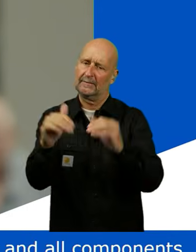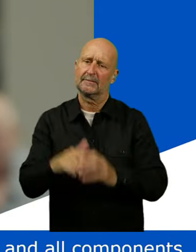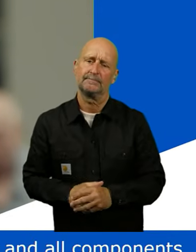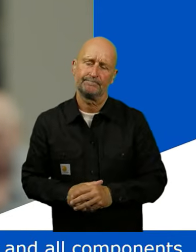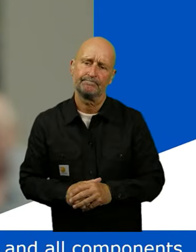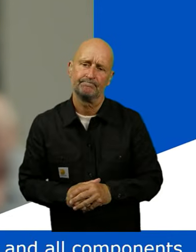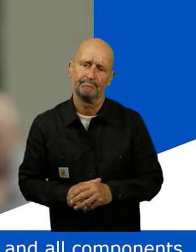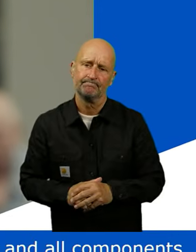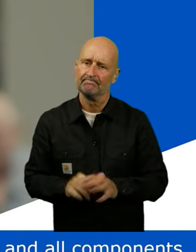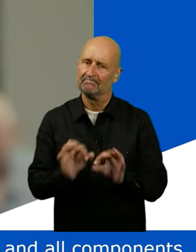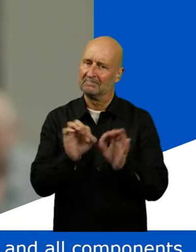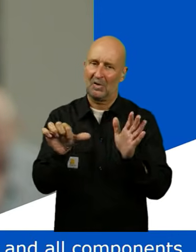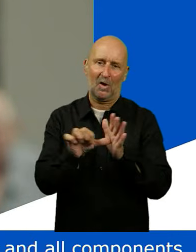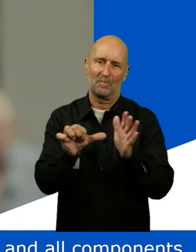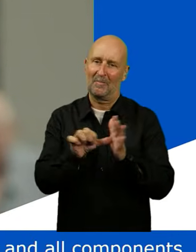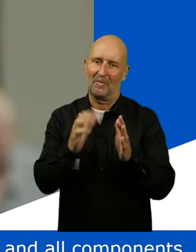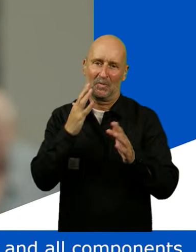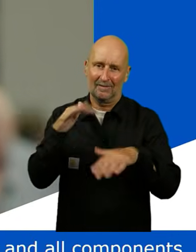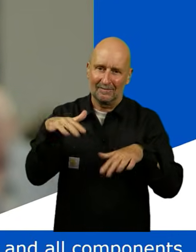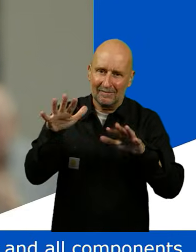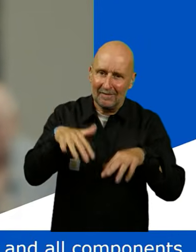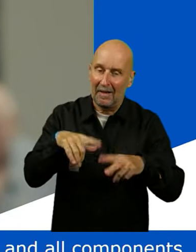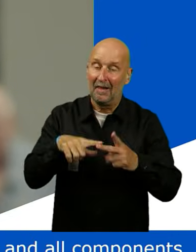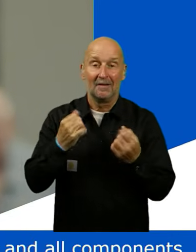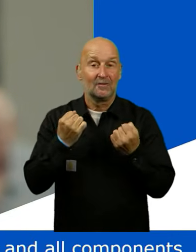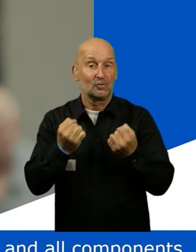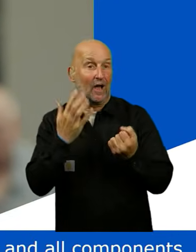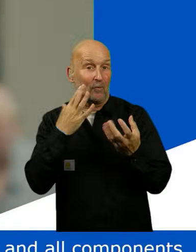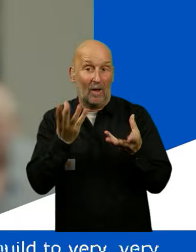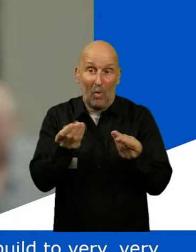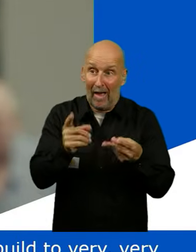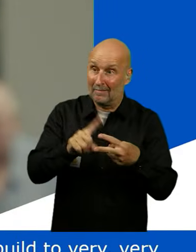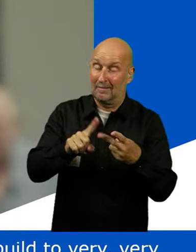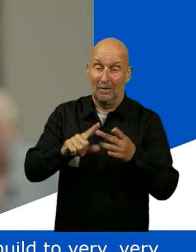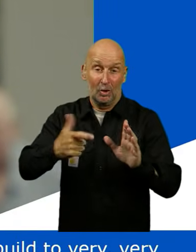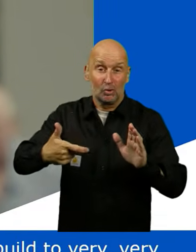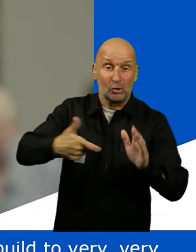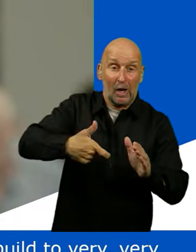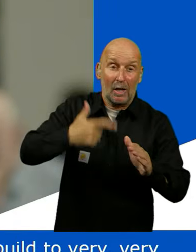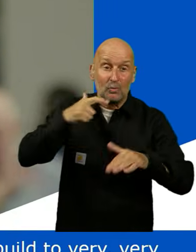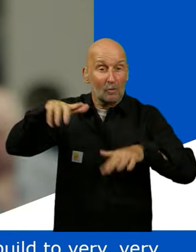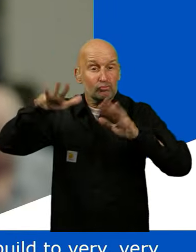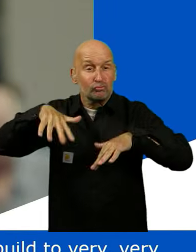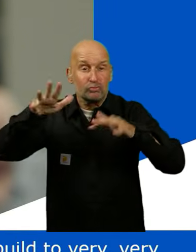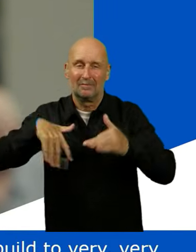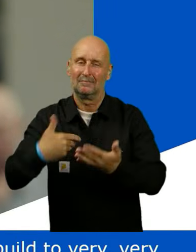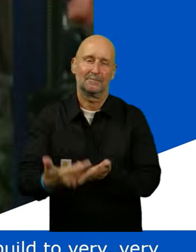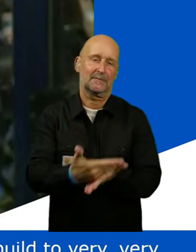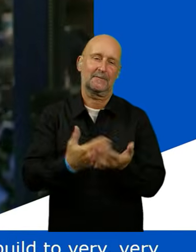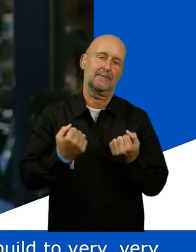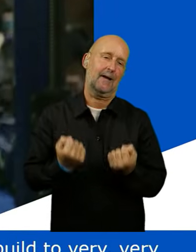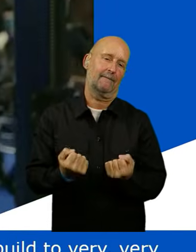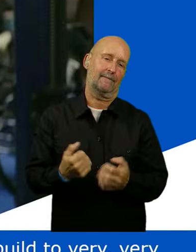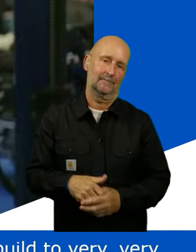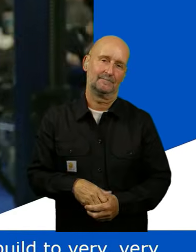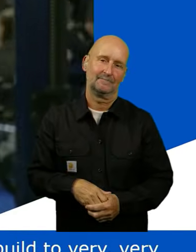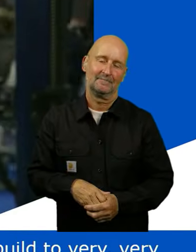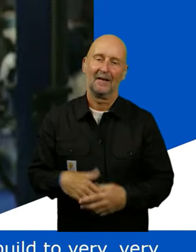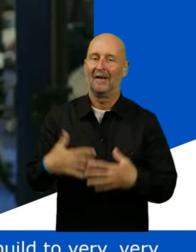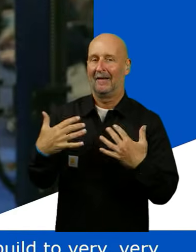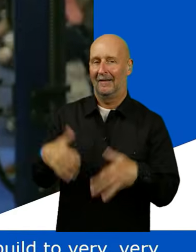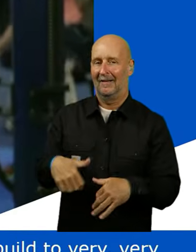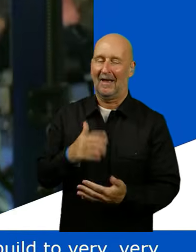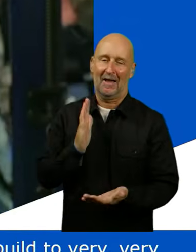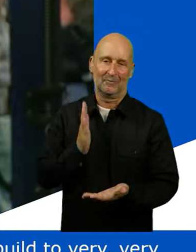So there's no problem whatsoever with driving in the wet, charging in the wet. You're absolutely safe. Fabulous, that's amazing.